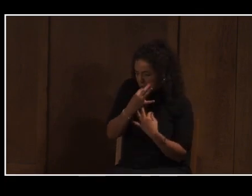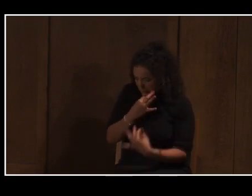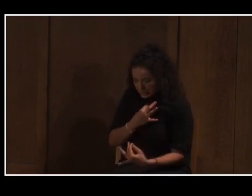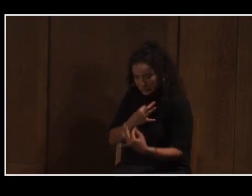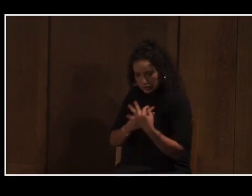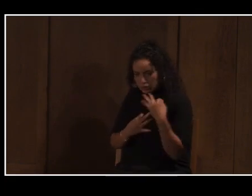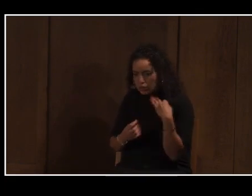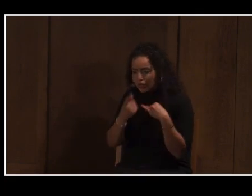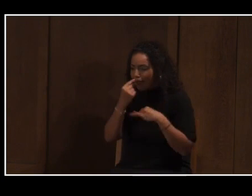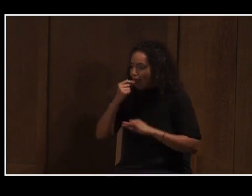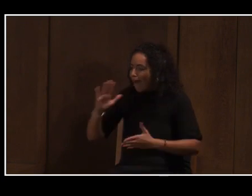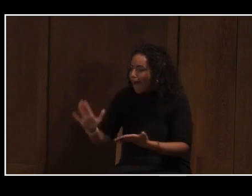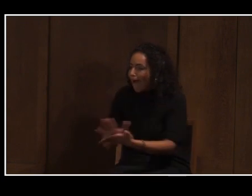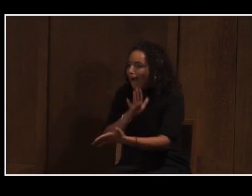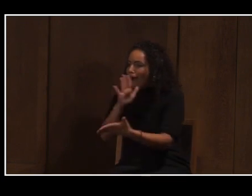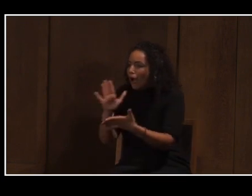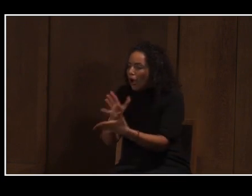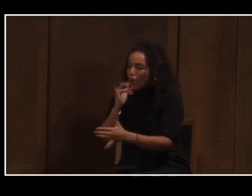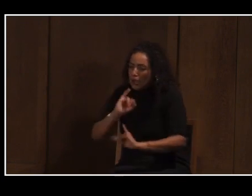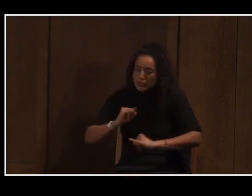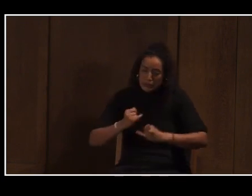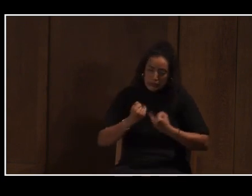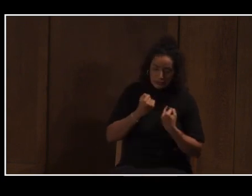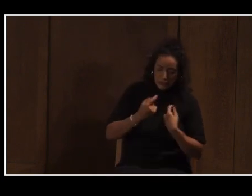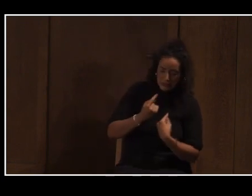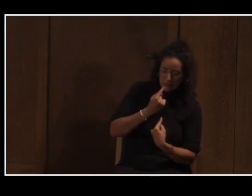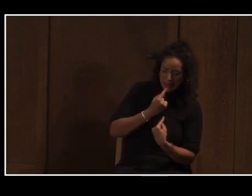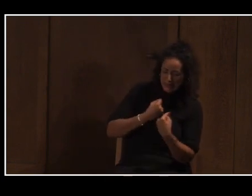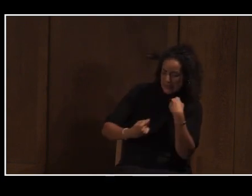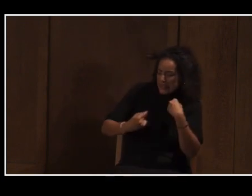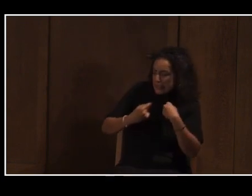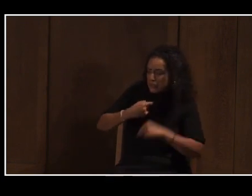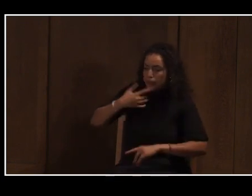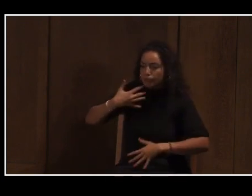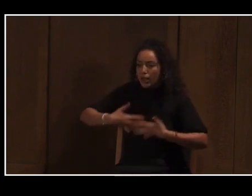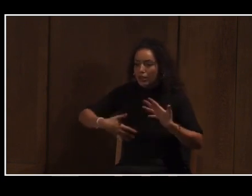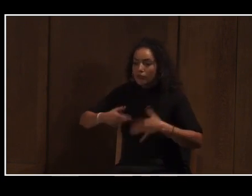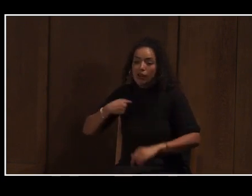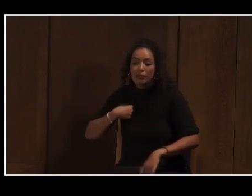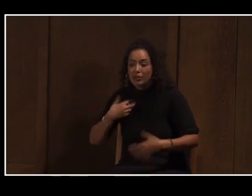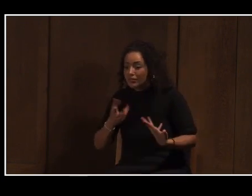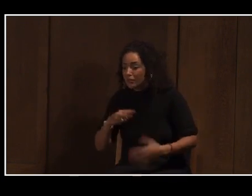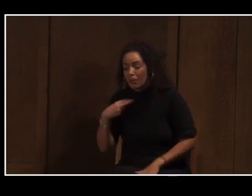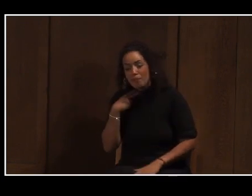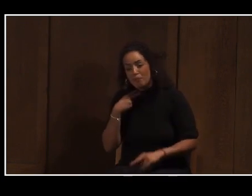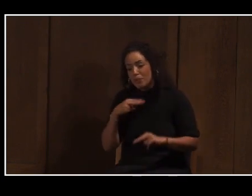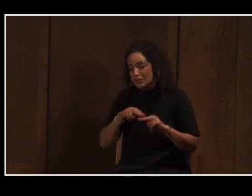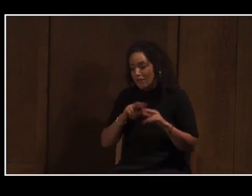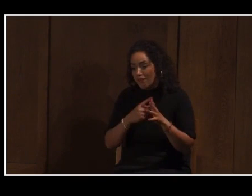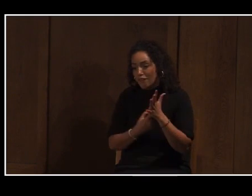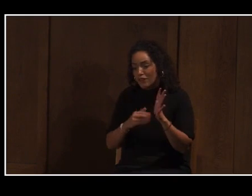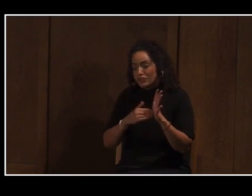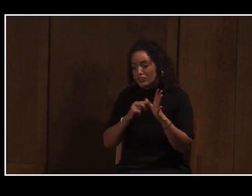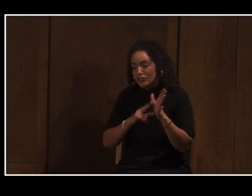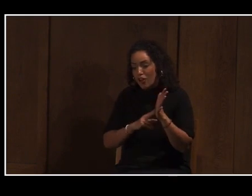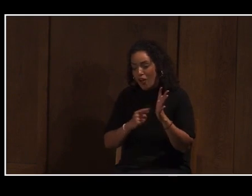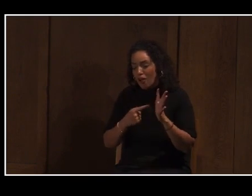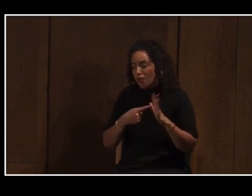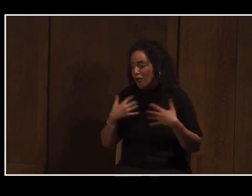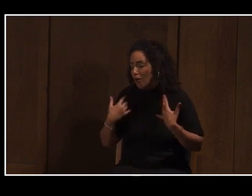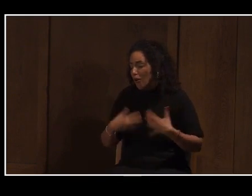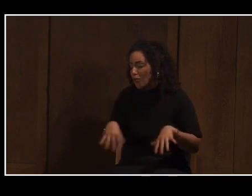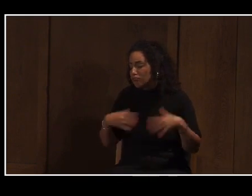also painful. And one of the, I'm really missing Fazana right now, like physical presence, because one of the things